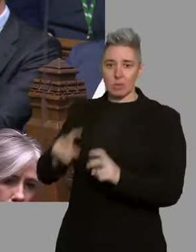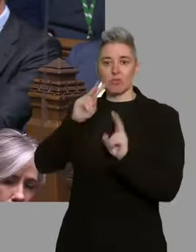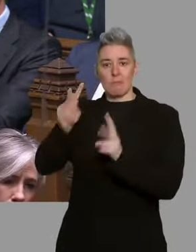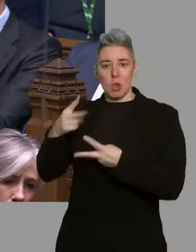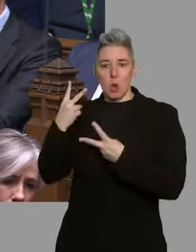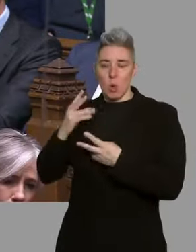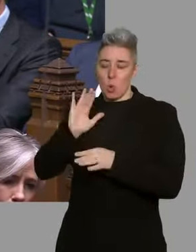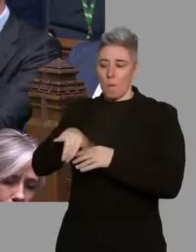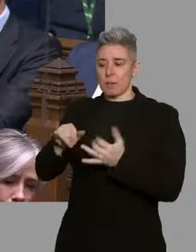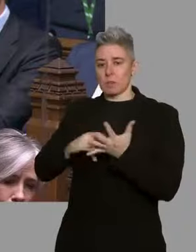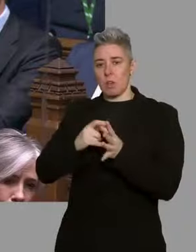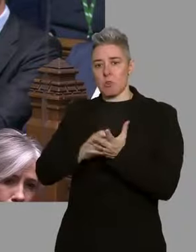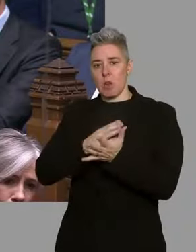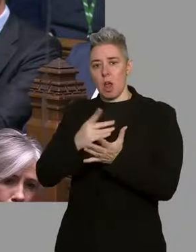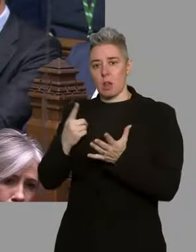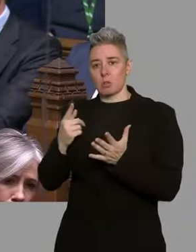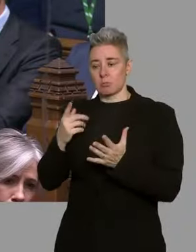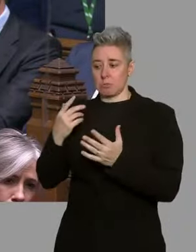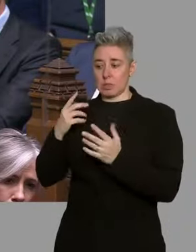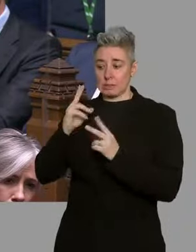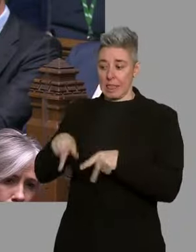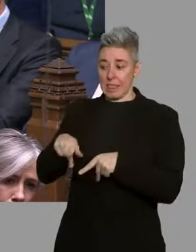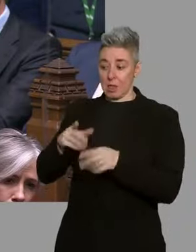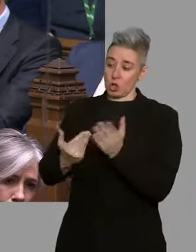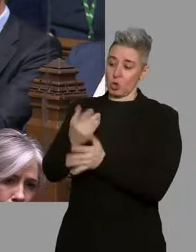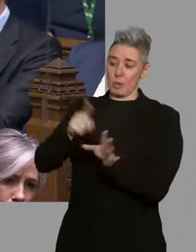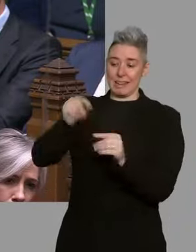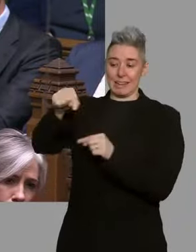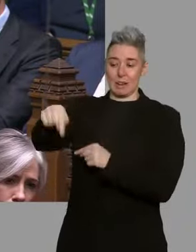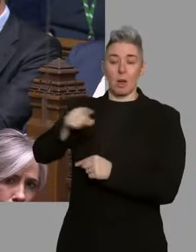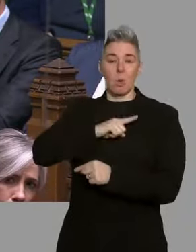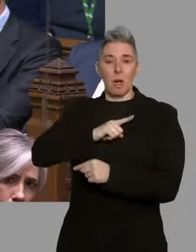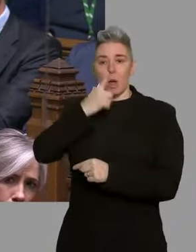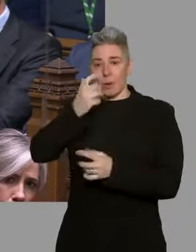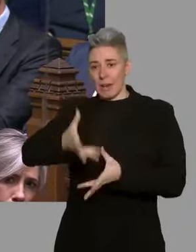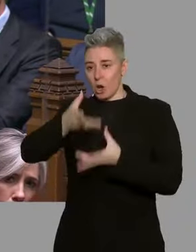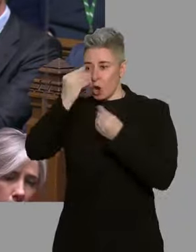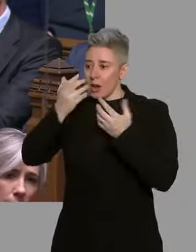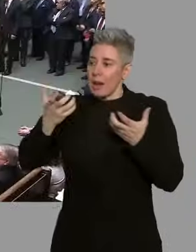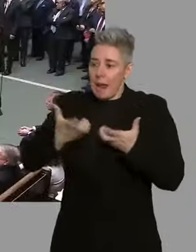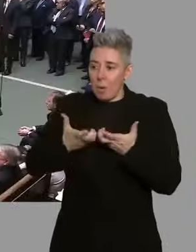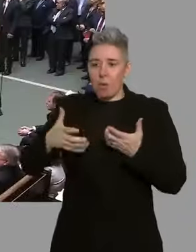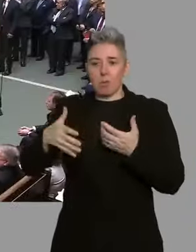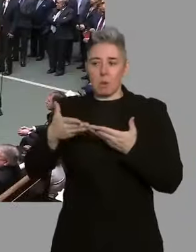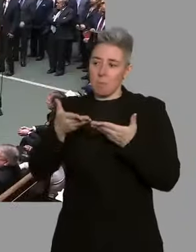can learn why public authorities failed, so we can ensure that it never happens again?